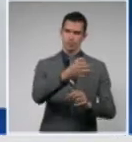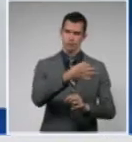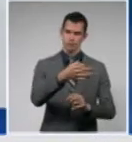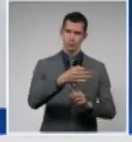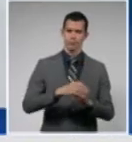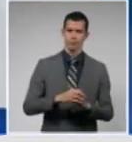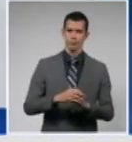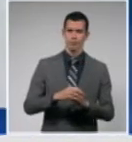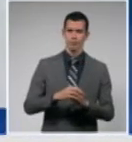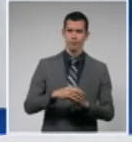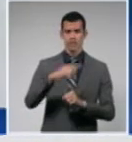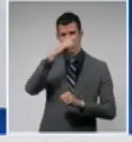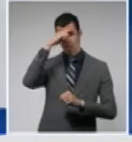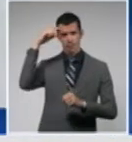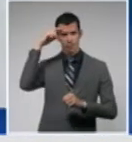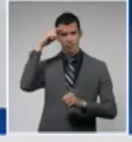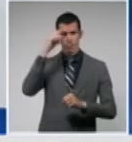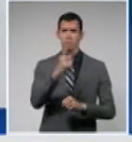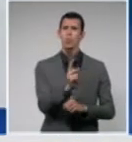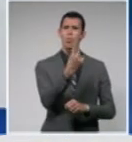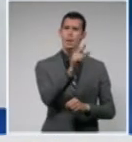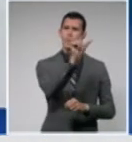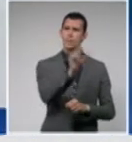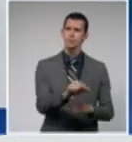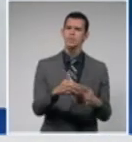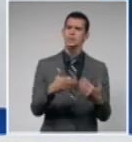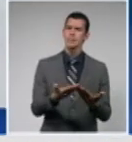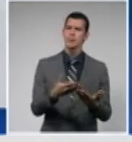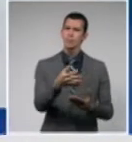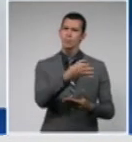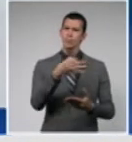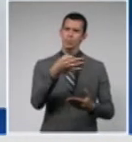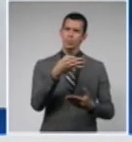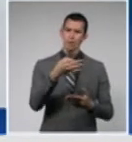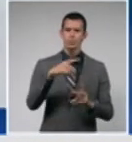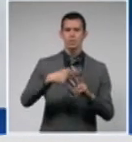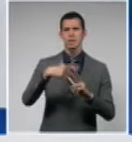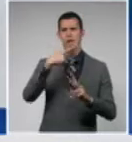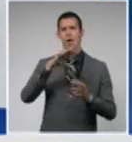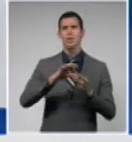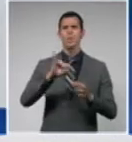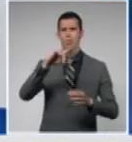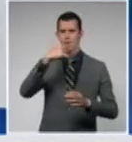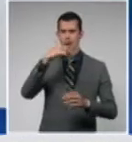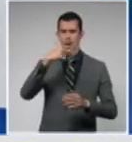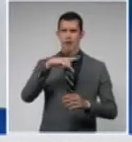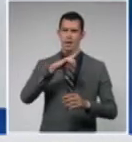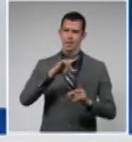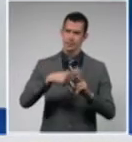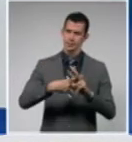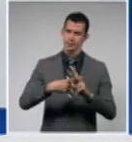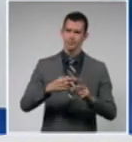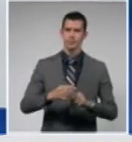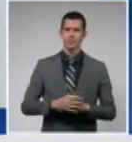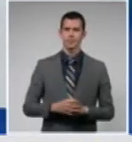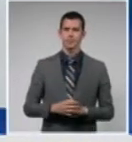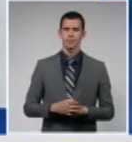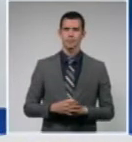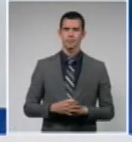the municipality of Yaguajay. The 19 cases from Ciego de Ávila belong